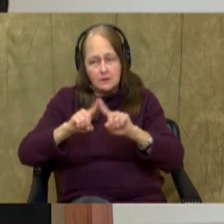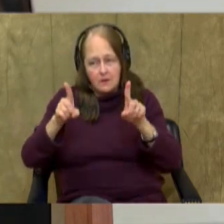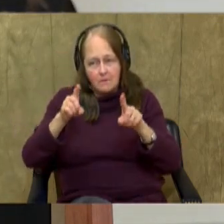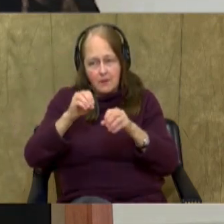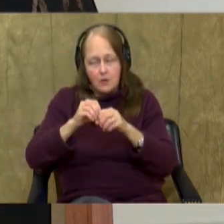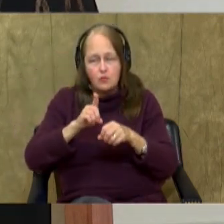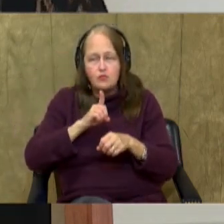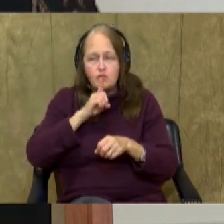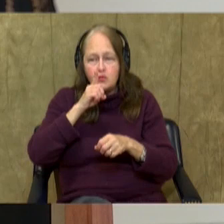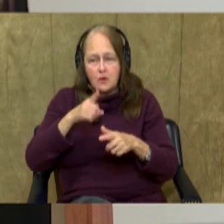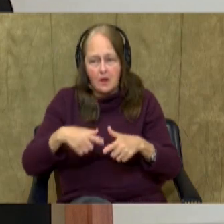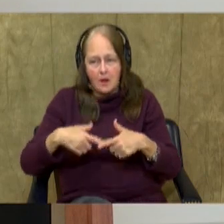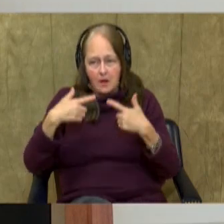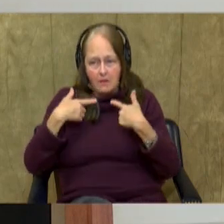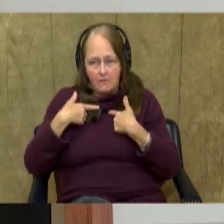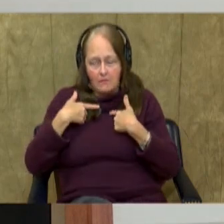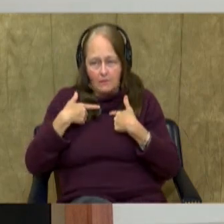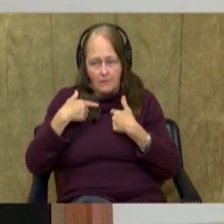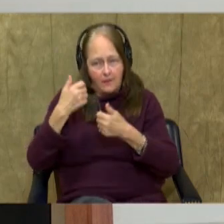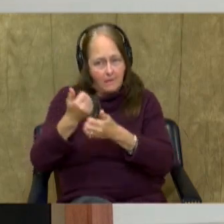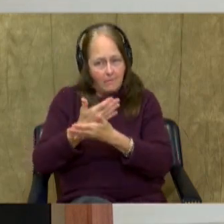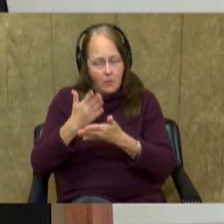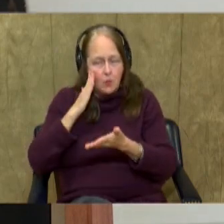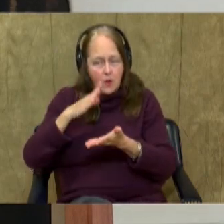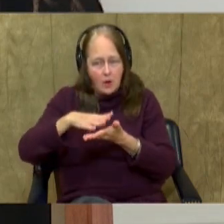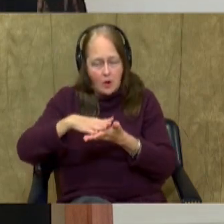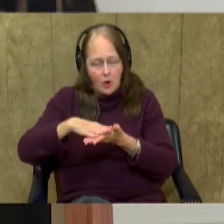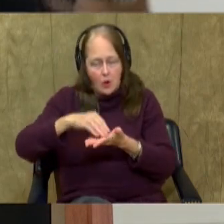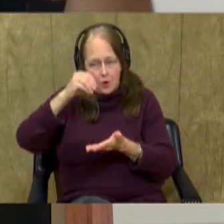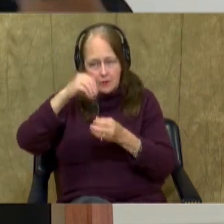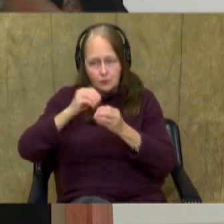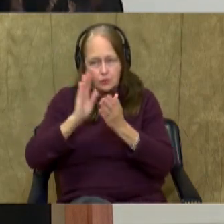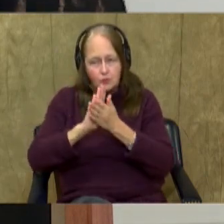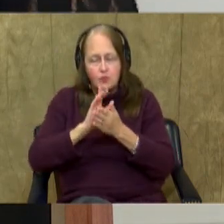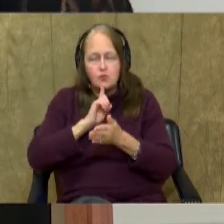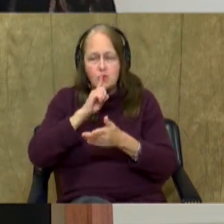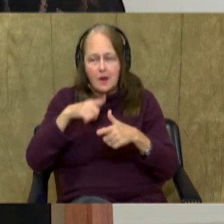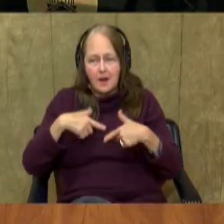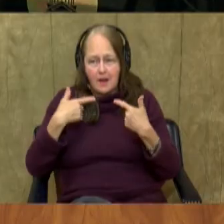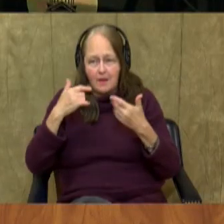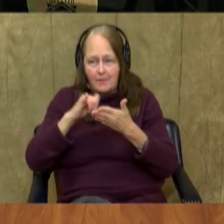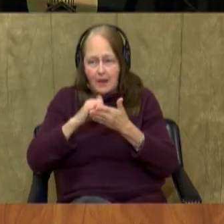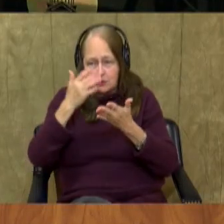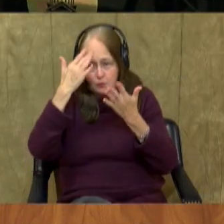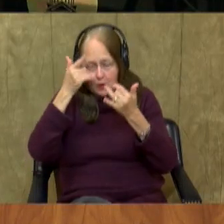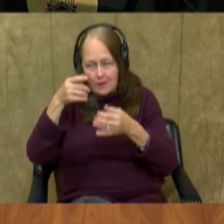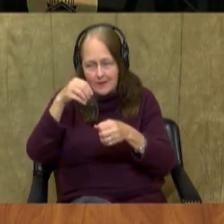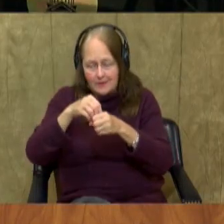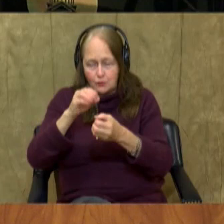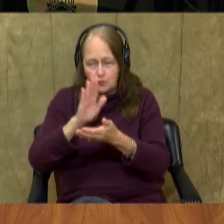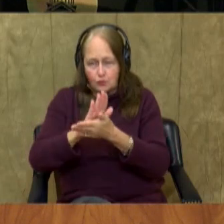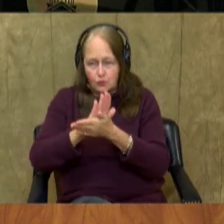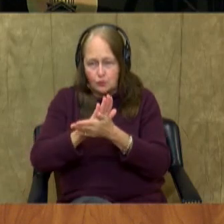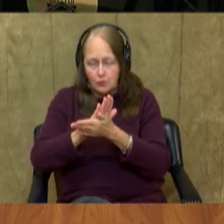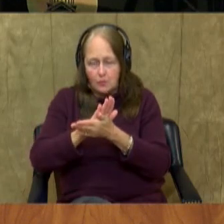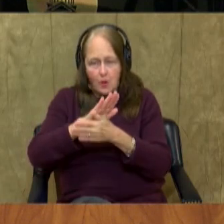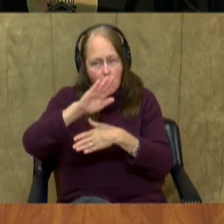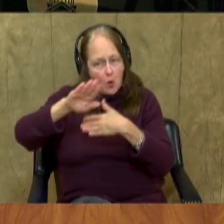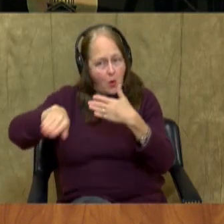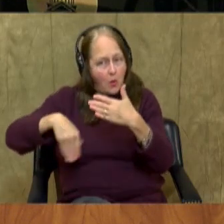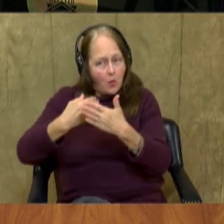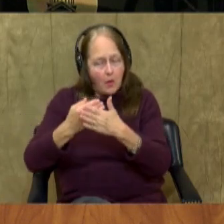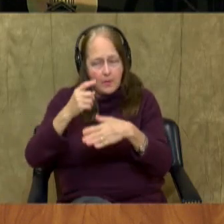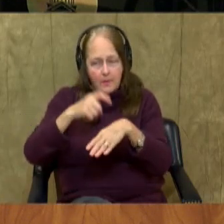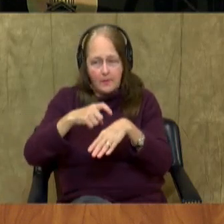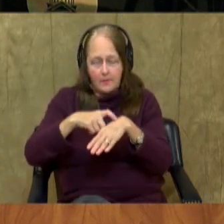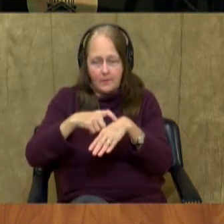I agree with this. Everything we learn in school, it does matter in real life. It's the reason why you're in school. You're doing this all the time.